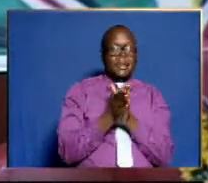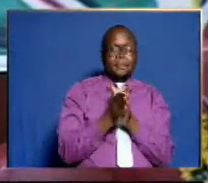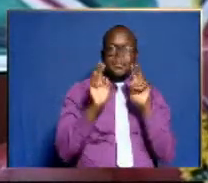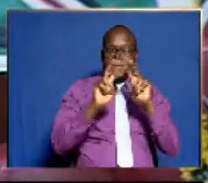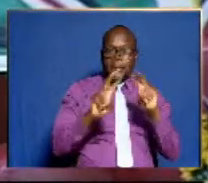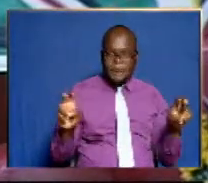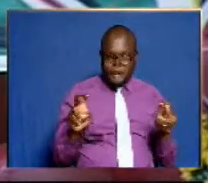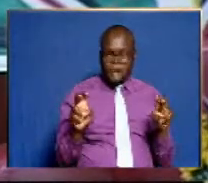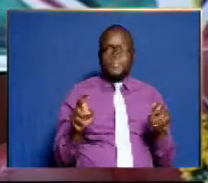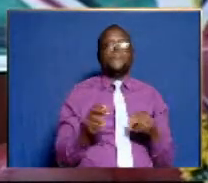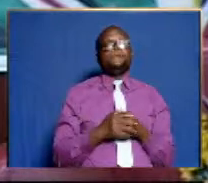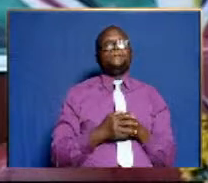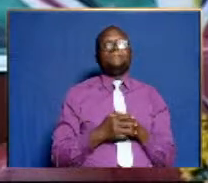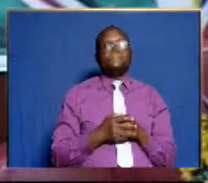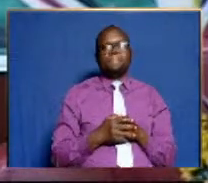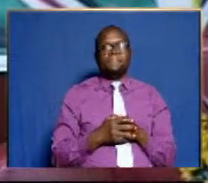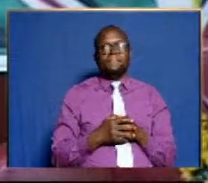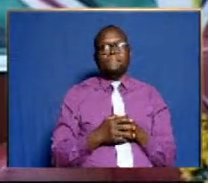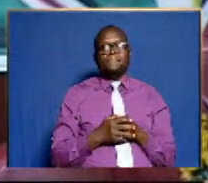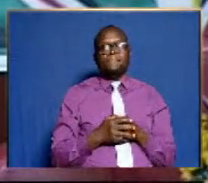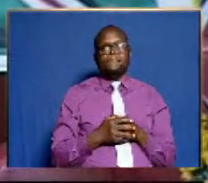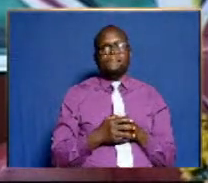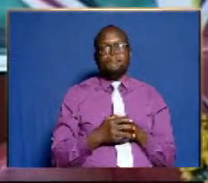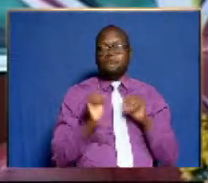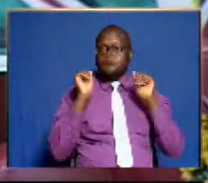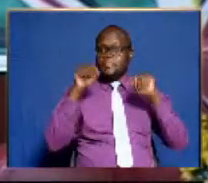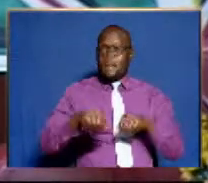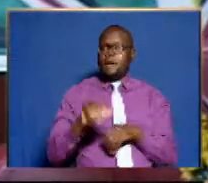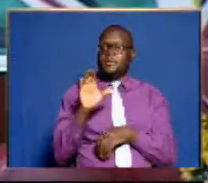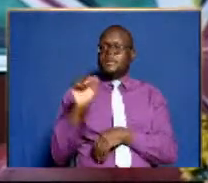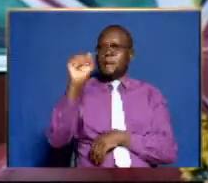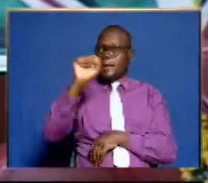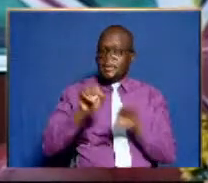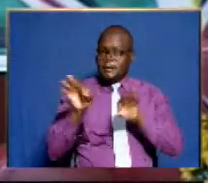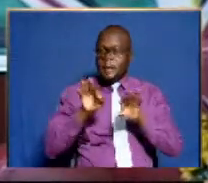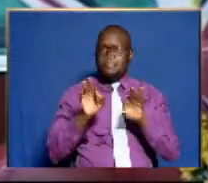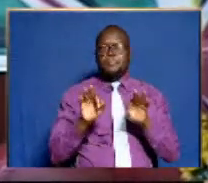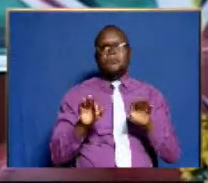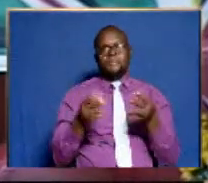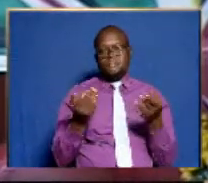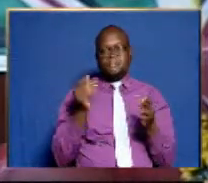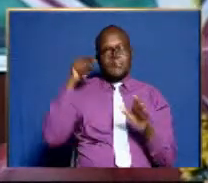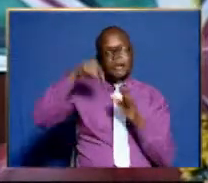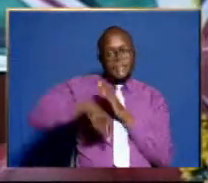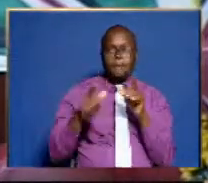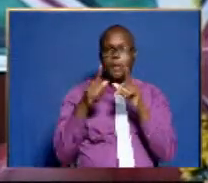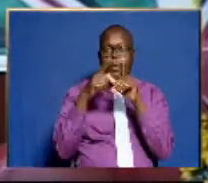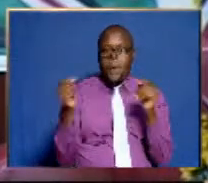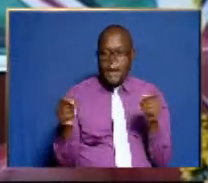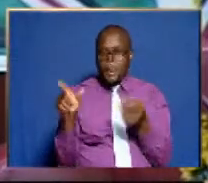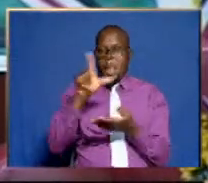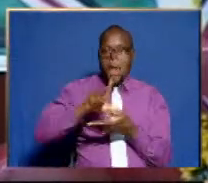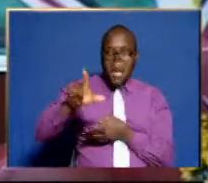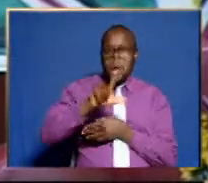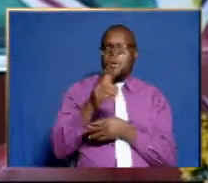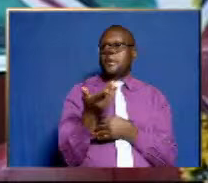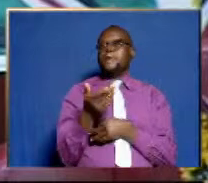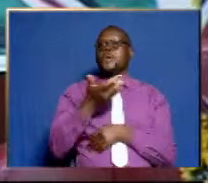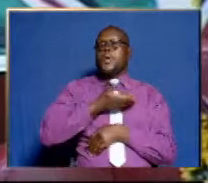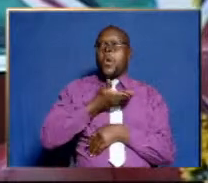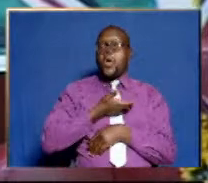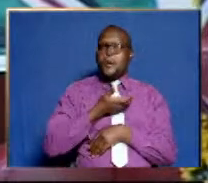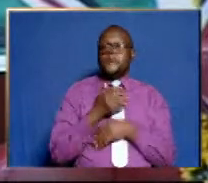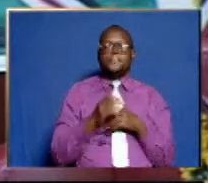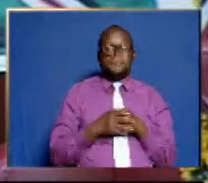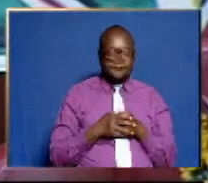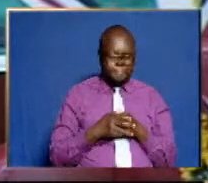and specifications? Could the Cabinet Secretary also provide details of the local or locally owned